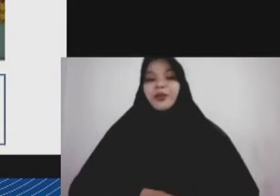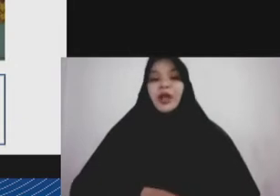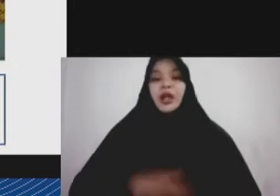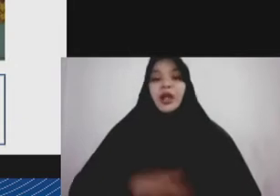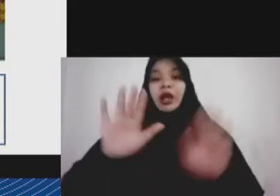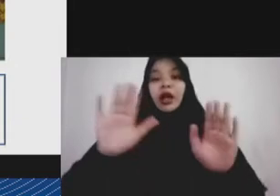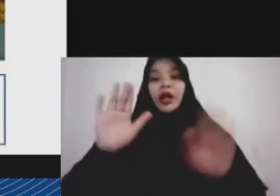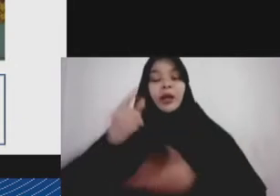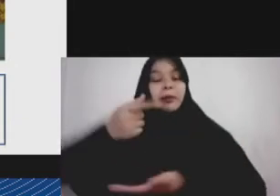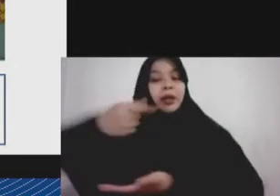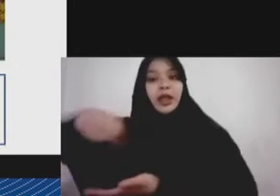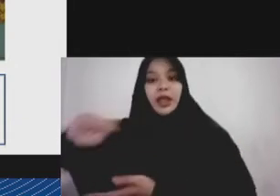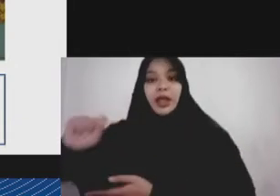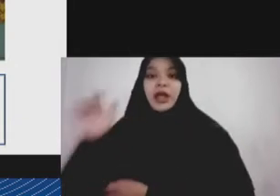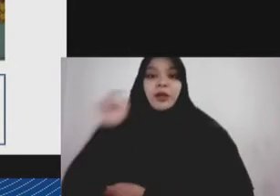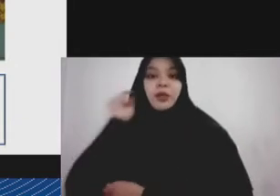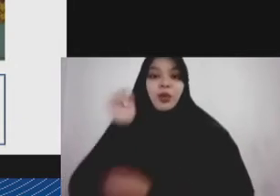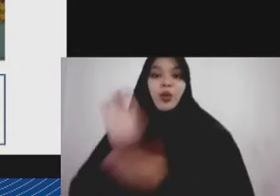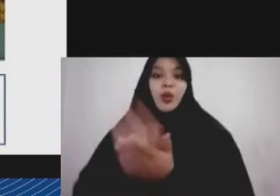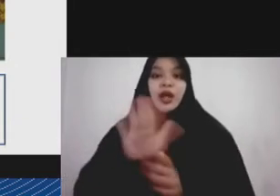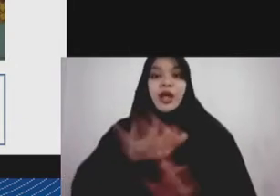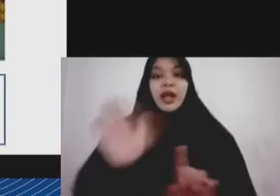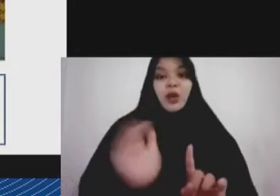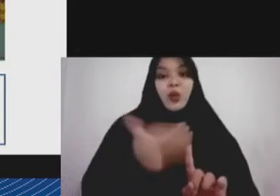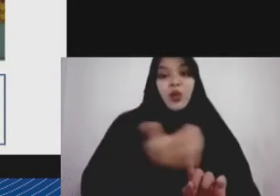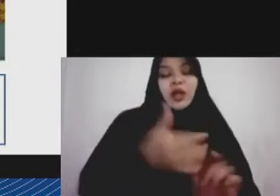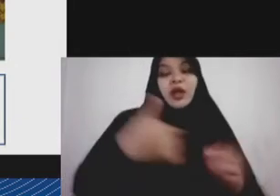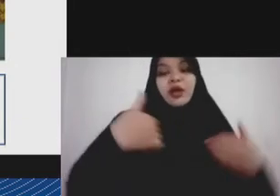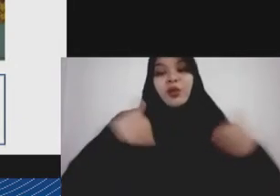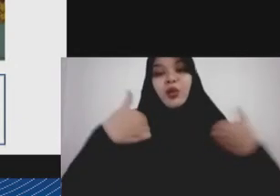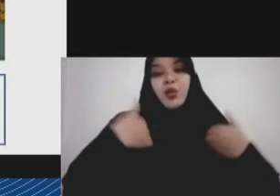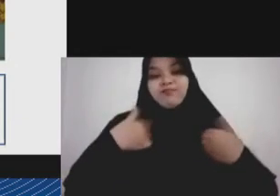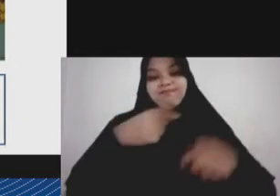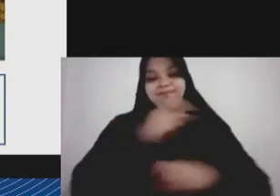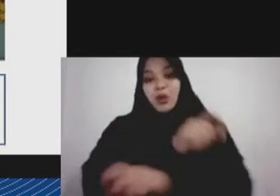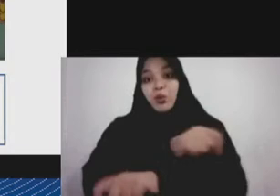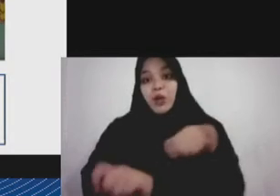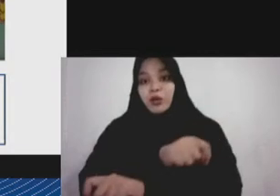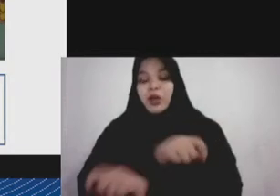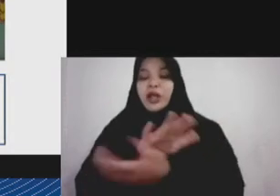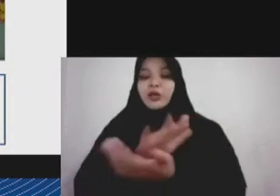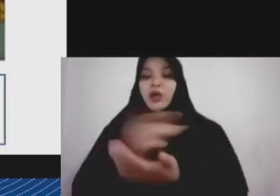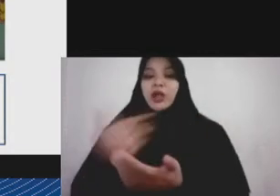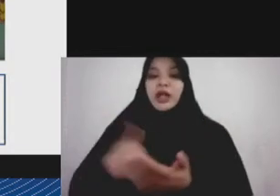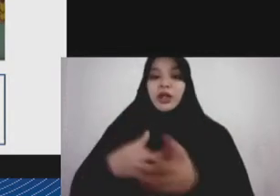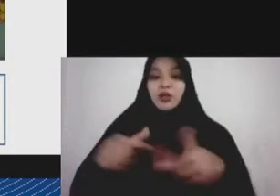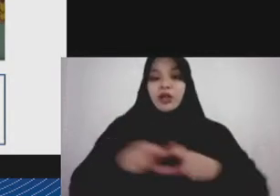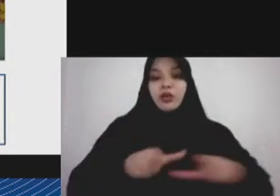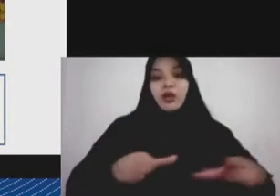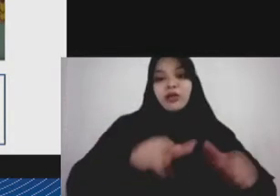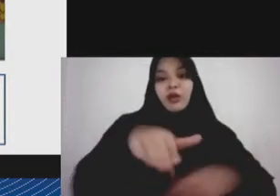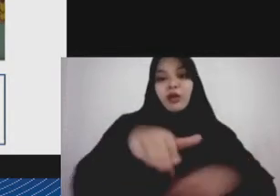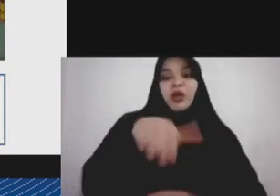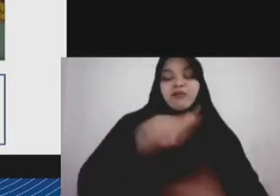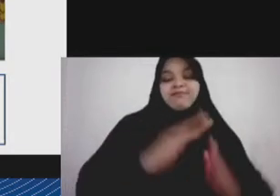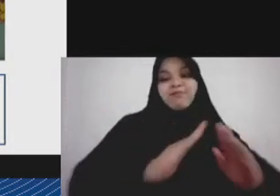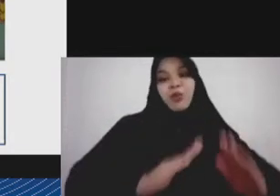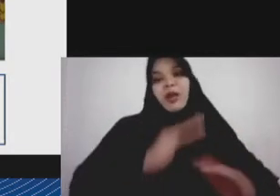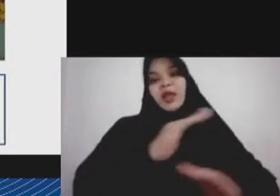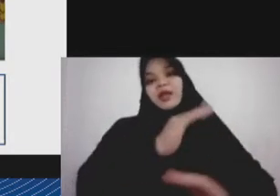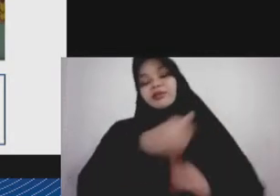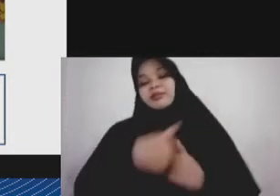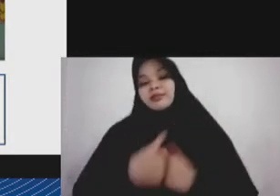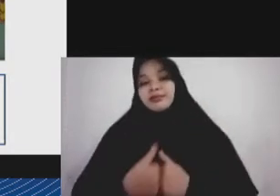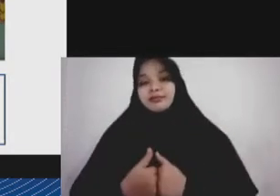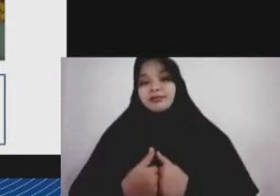Child Protection has made the Declaration Model of Free Domestic Violence, or DV